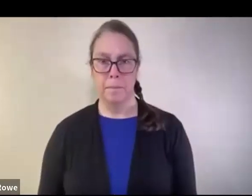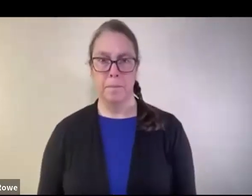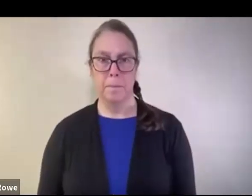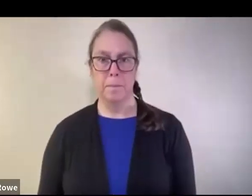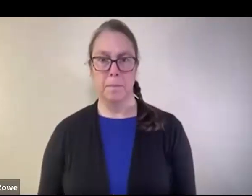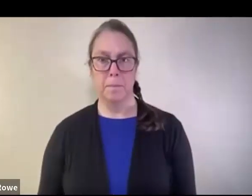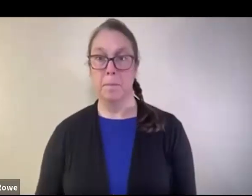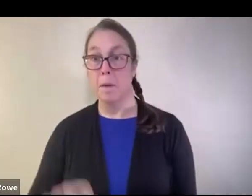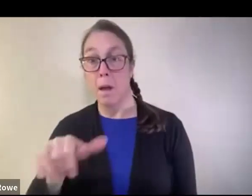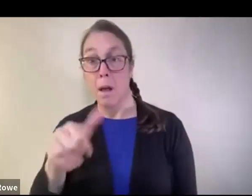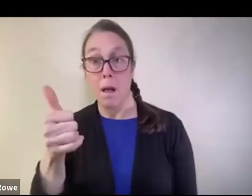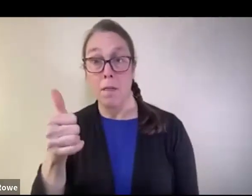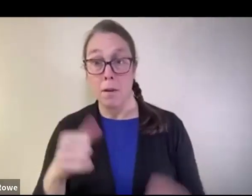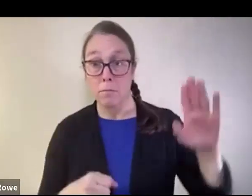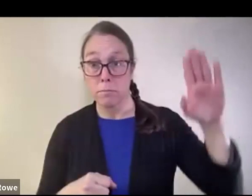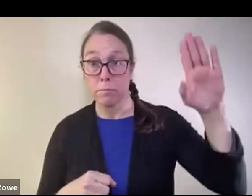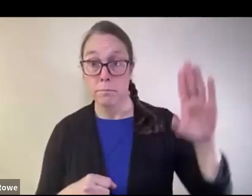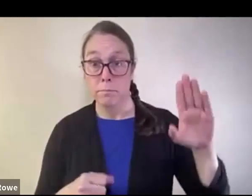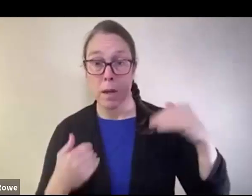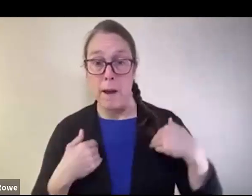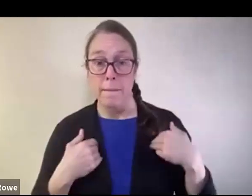Do we have any other hands raised?